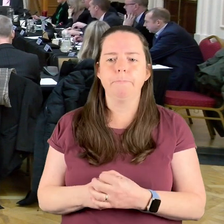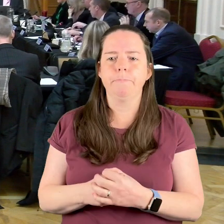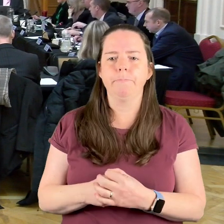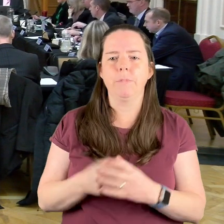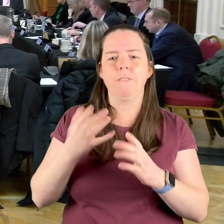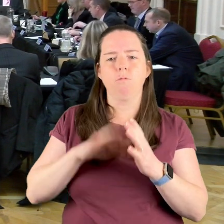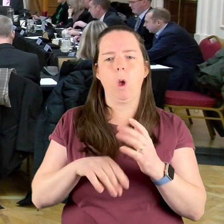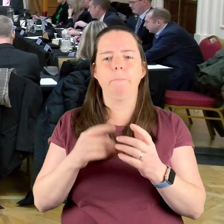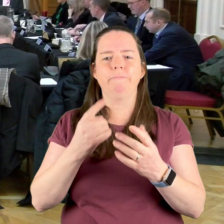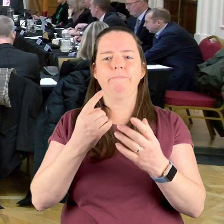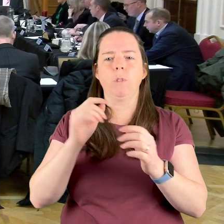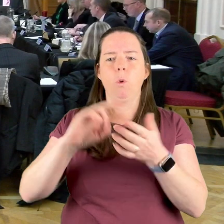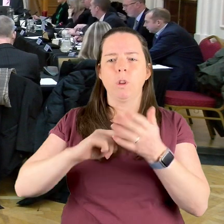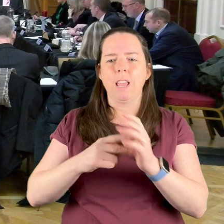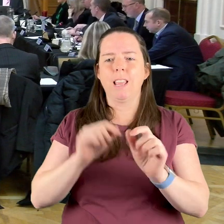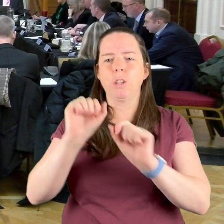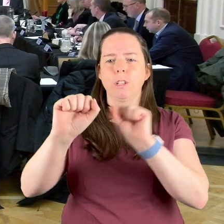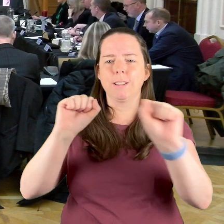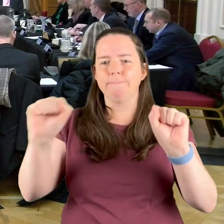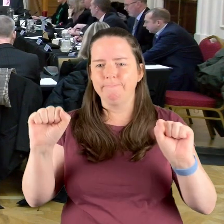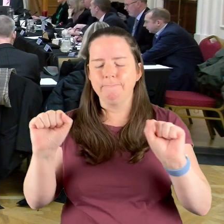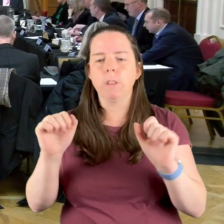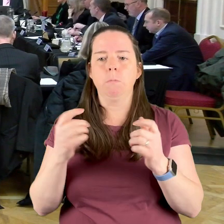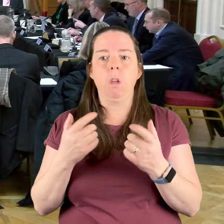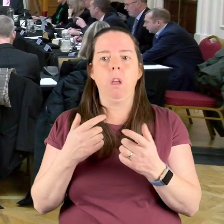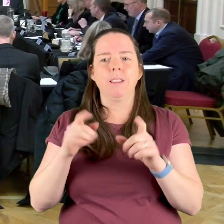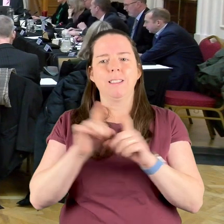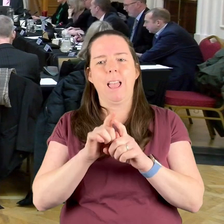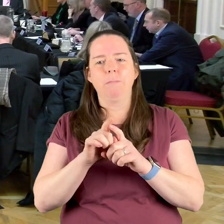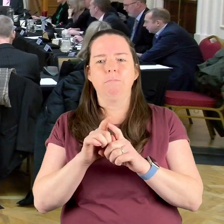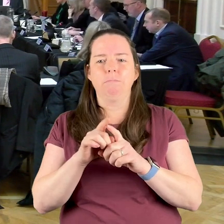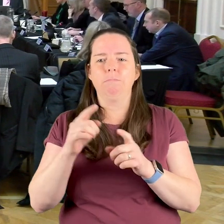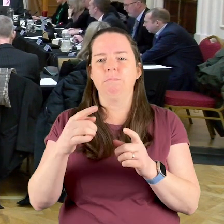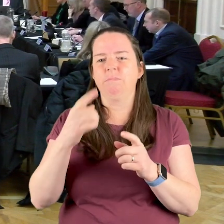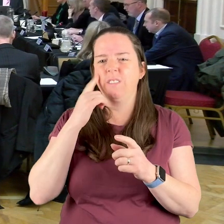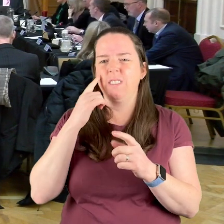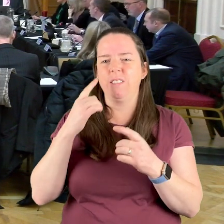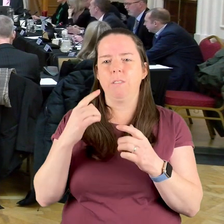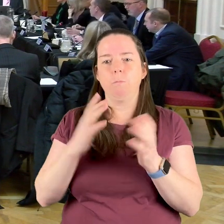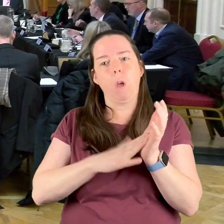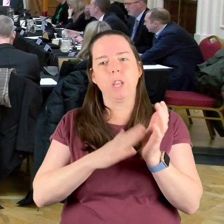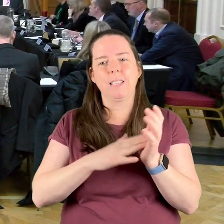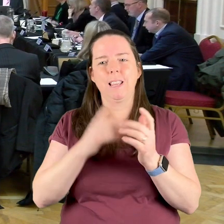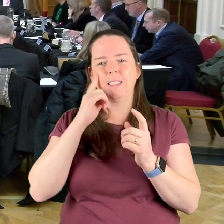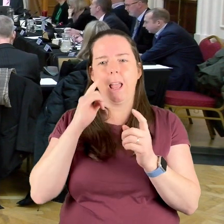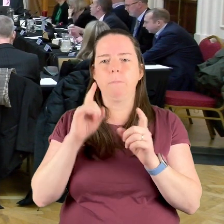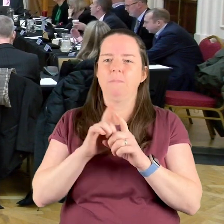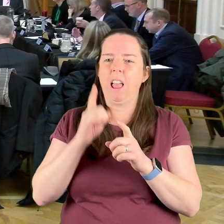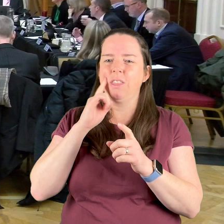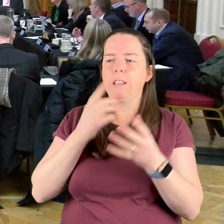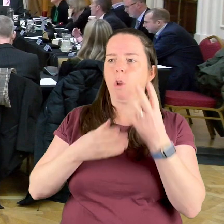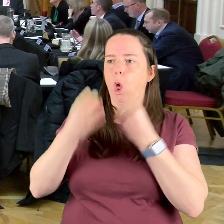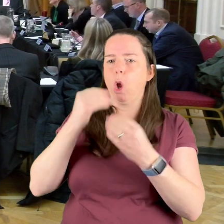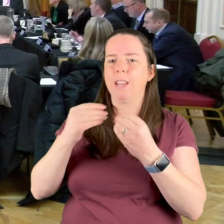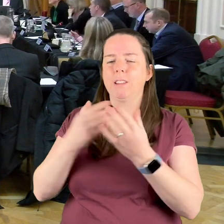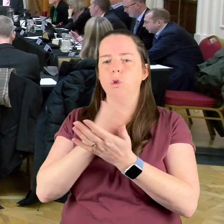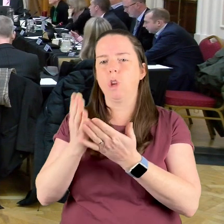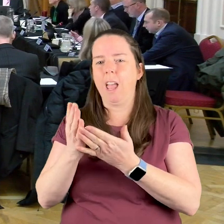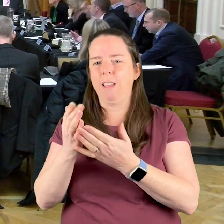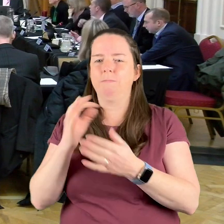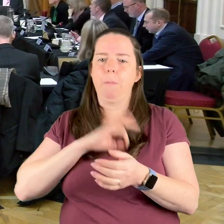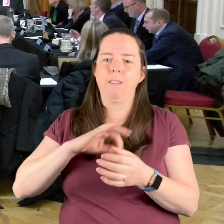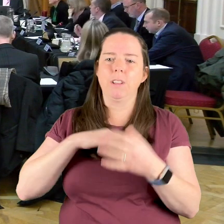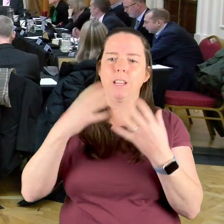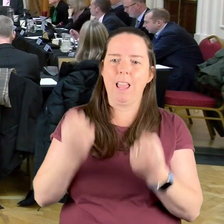from individual organisations first and foremost, but I'm with Mercy as well. I think some broader learning has some